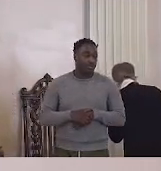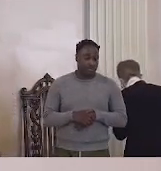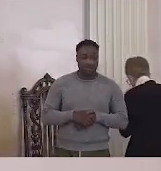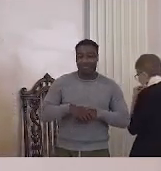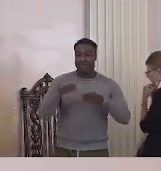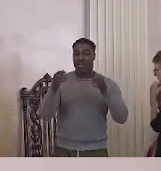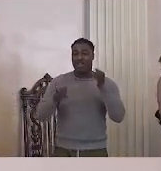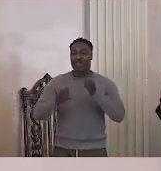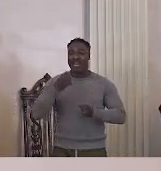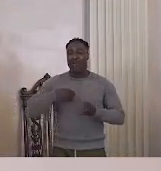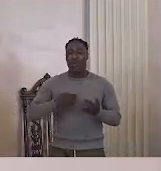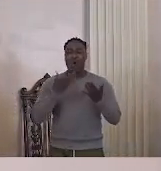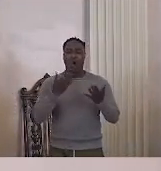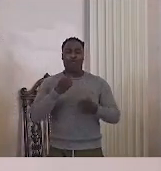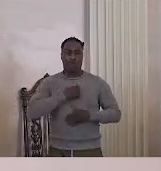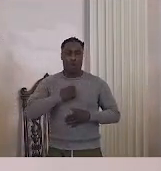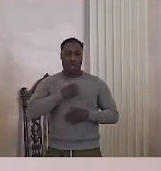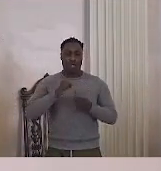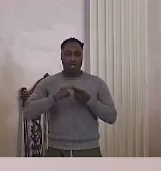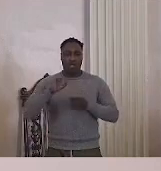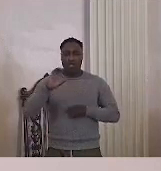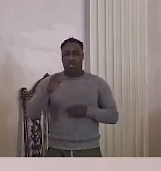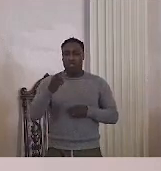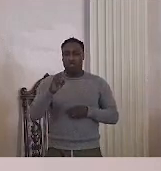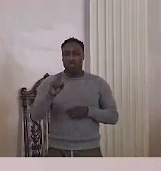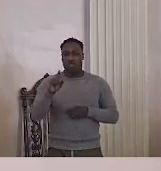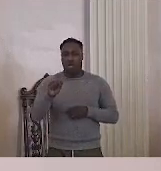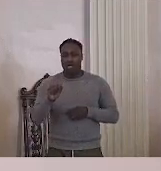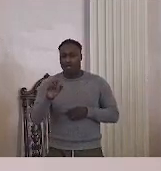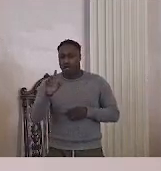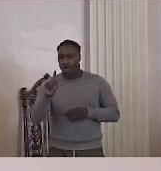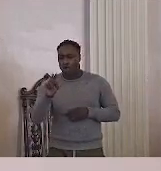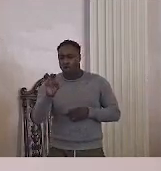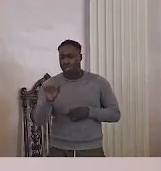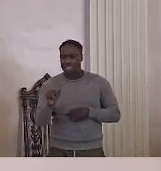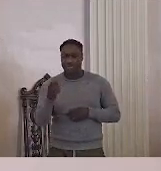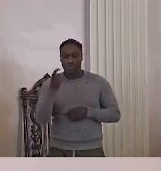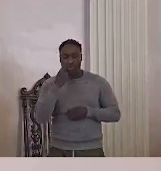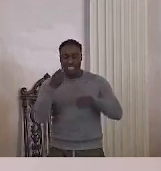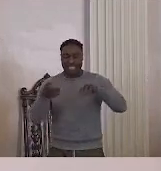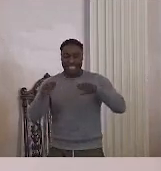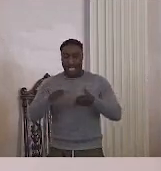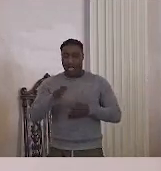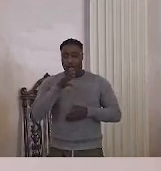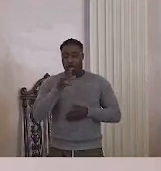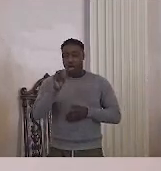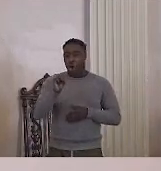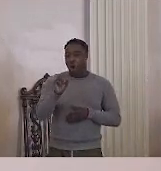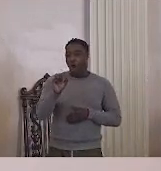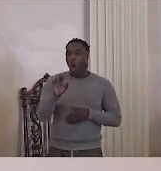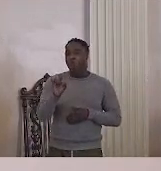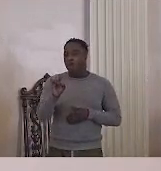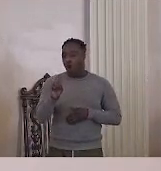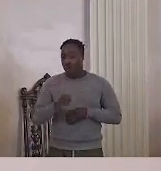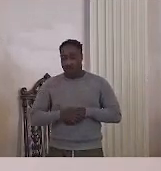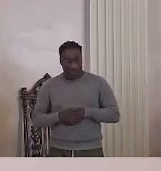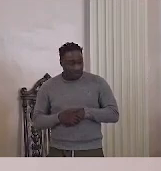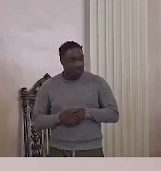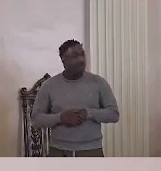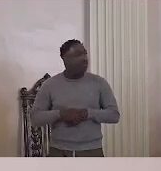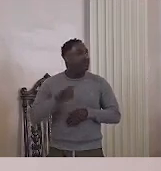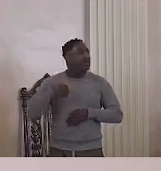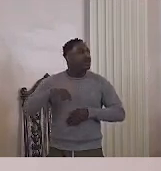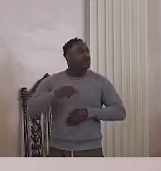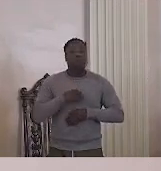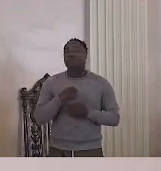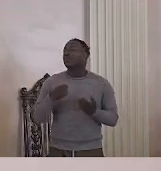And finally, we offer our condolences to Chanda Creasy on the recent death of her mother, Marnie. We hold Chanda and the